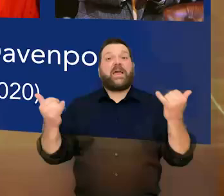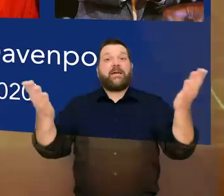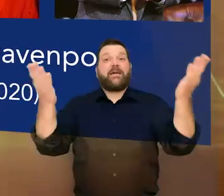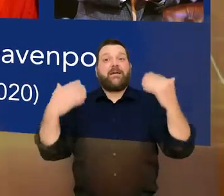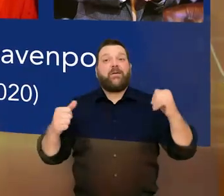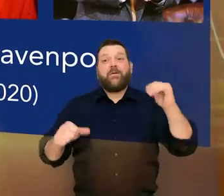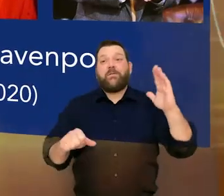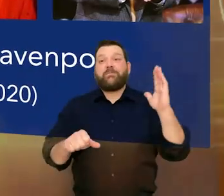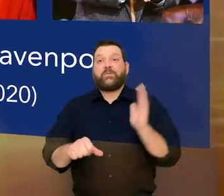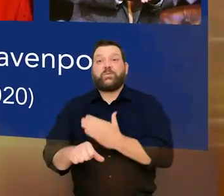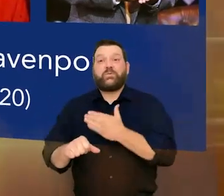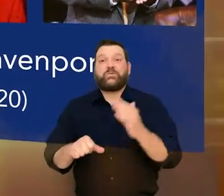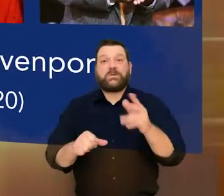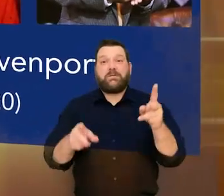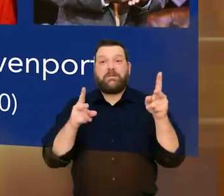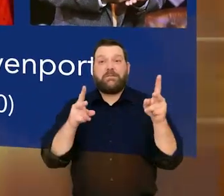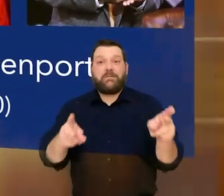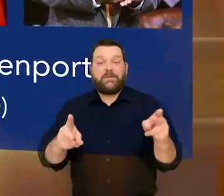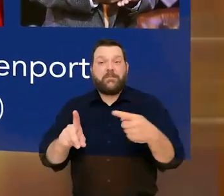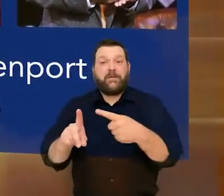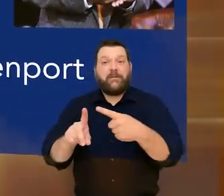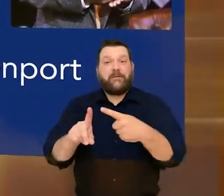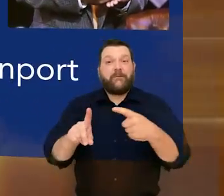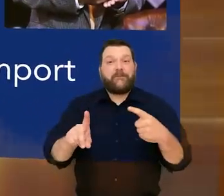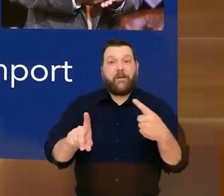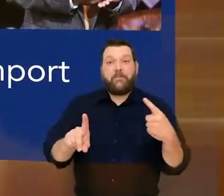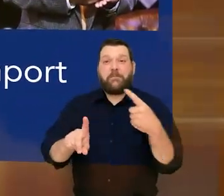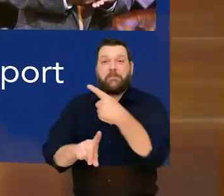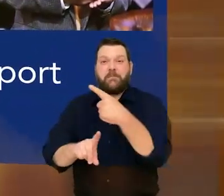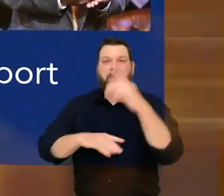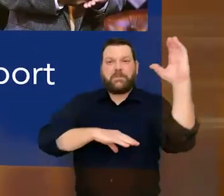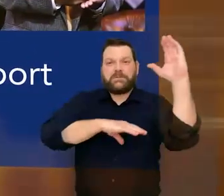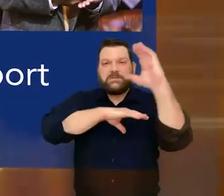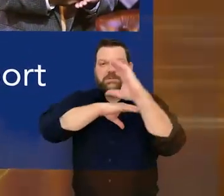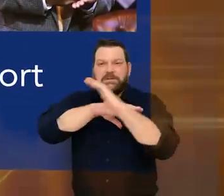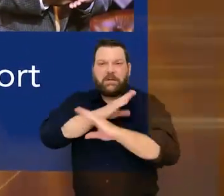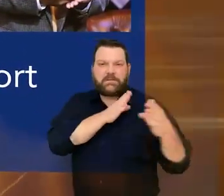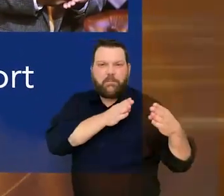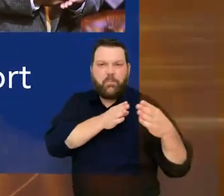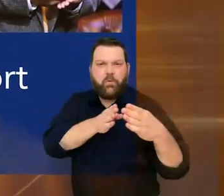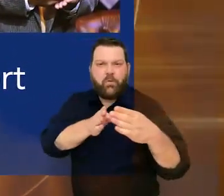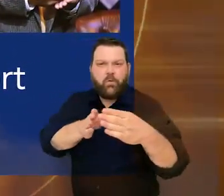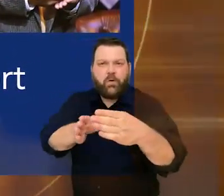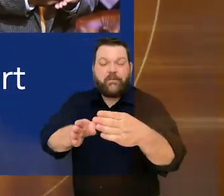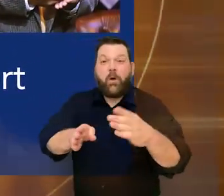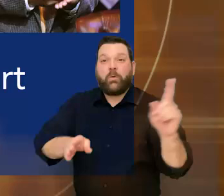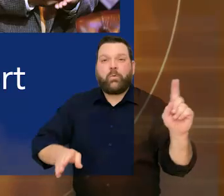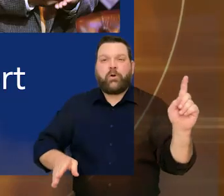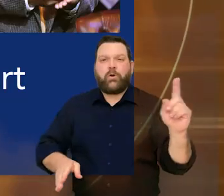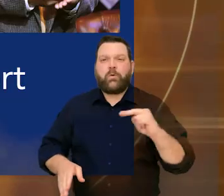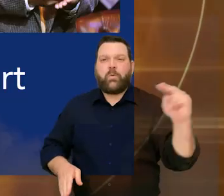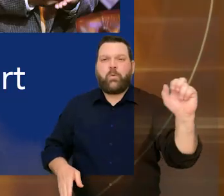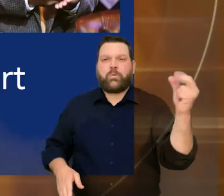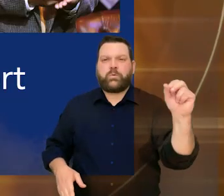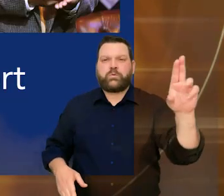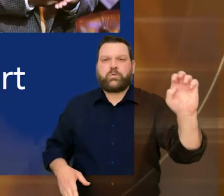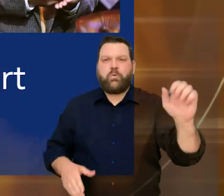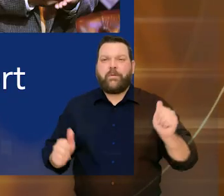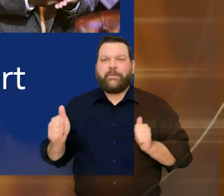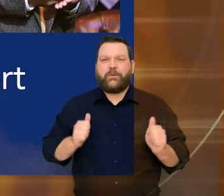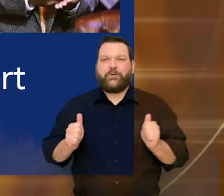Sustained Excellence posthumously to the elegant, irrepressible Johnny Lee